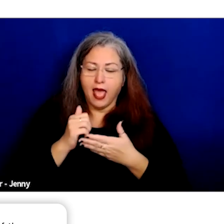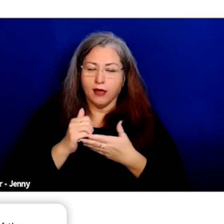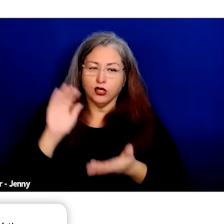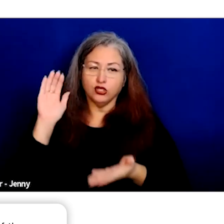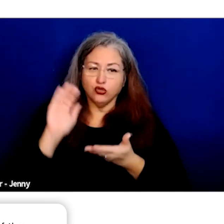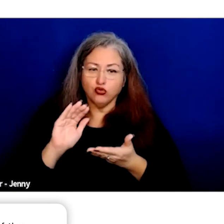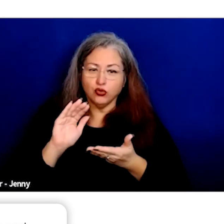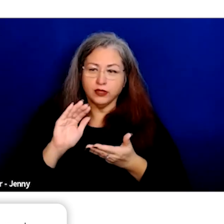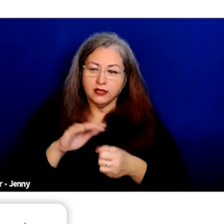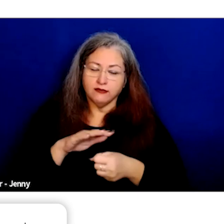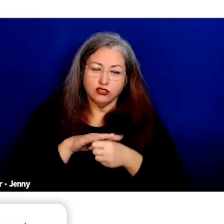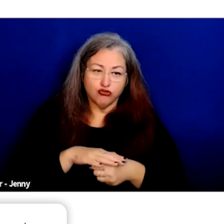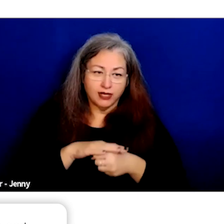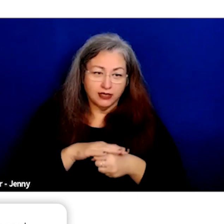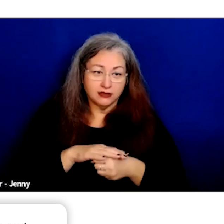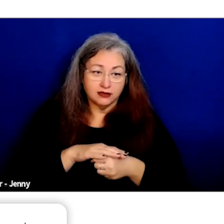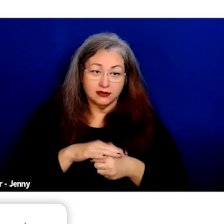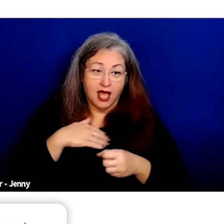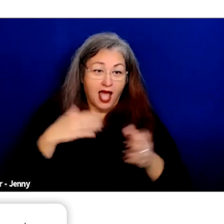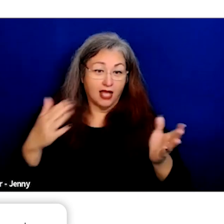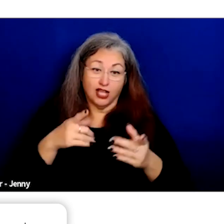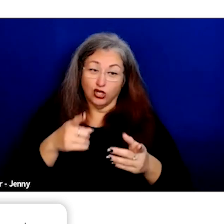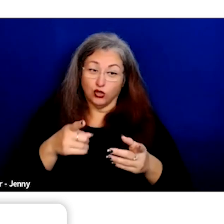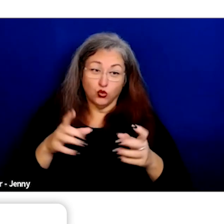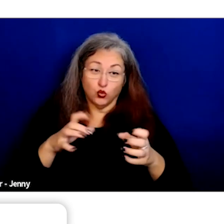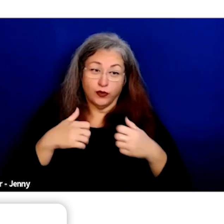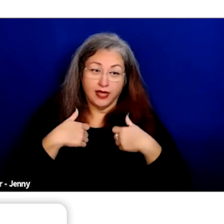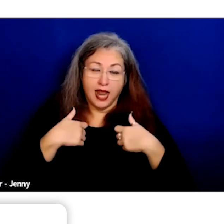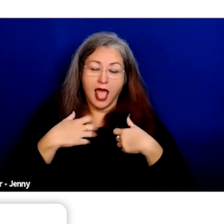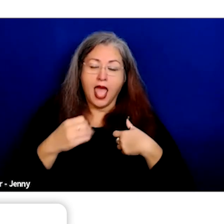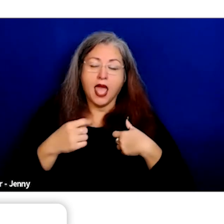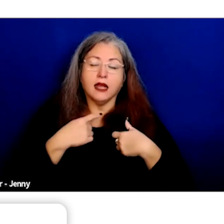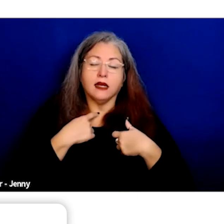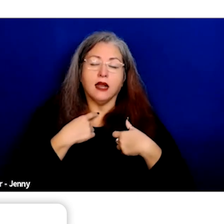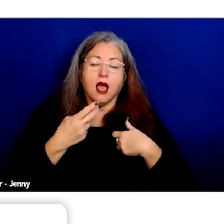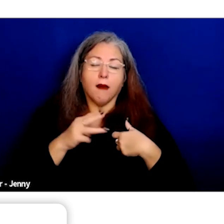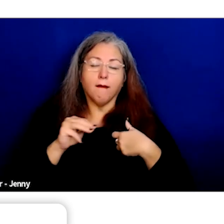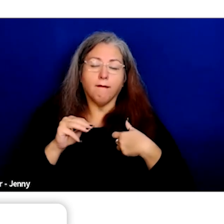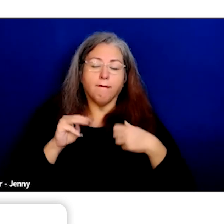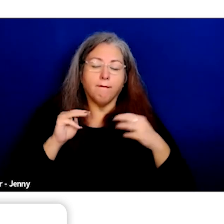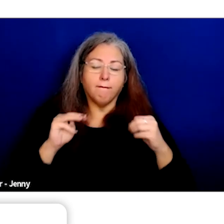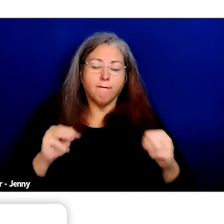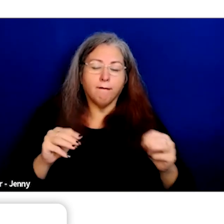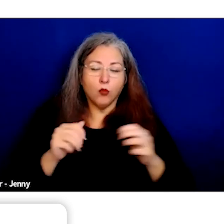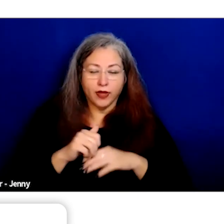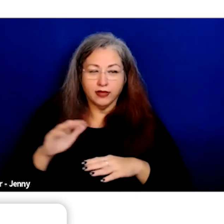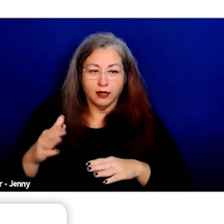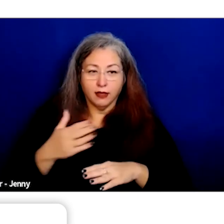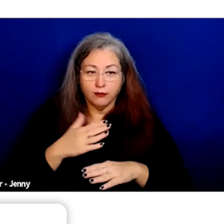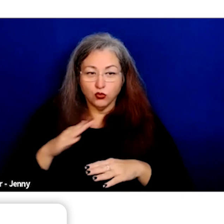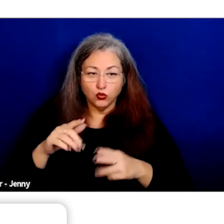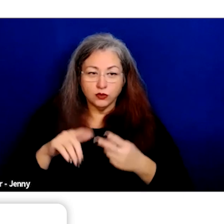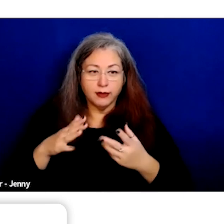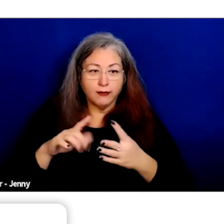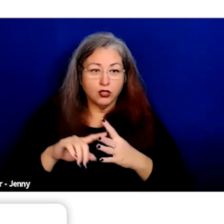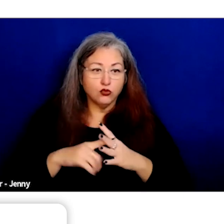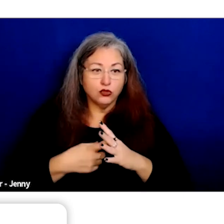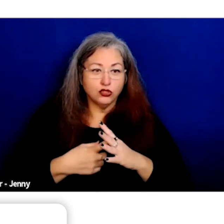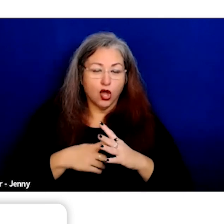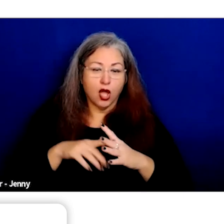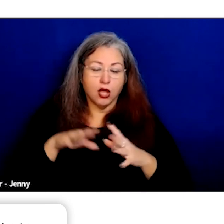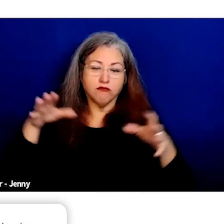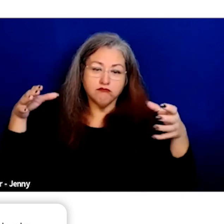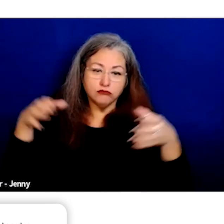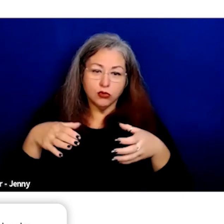stress energies out the body. I would do this, Sophie, and start to hum and do it with music, and maybe start your own healing circles with